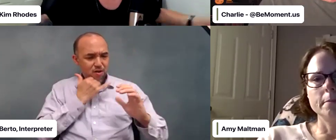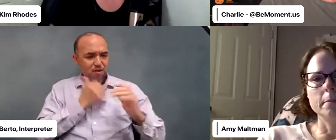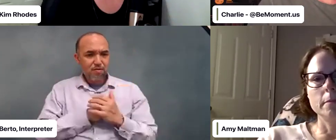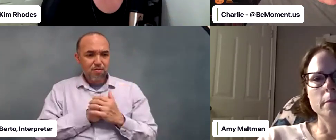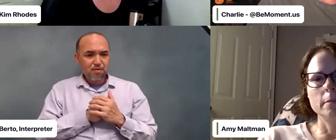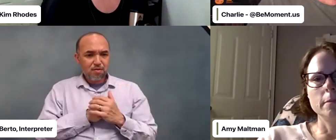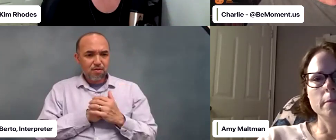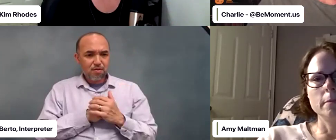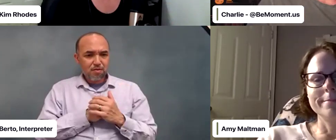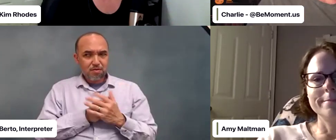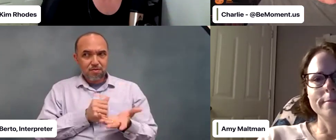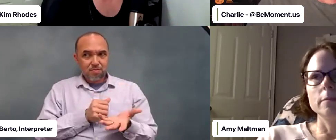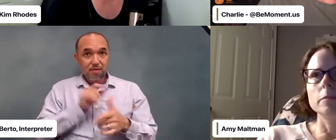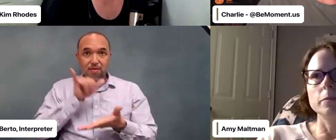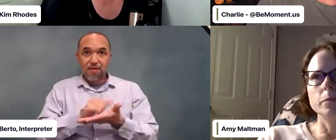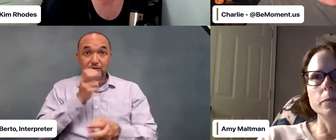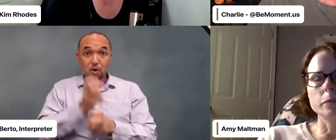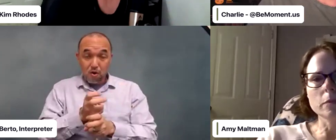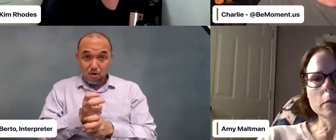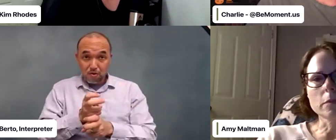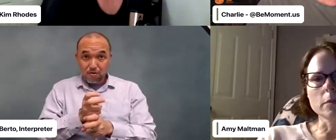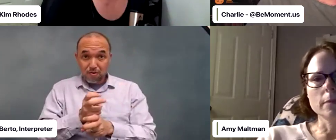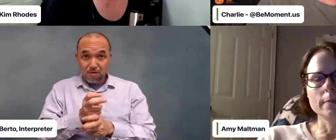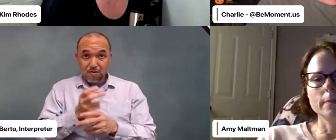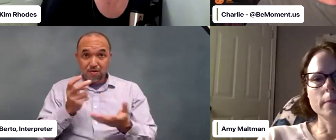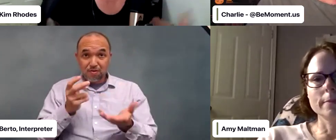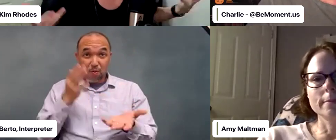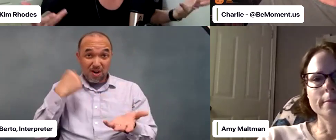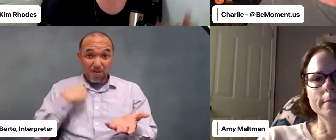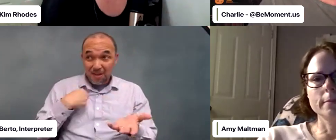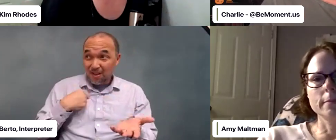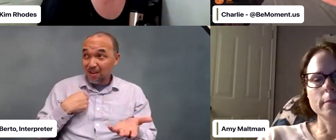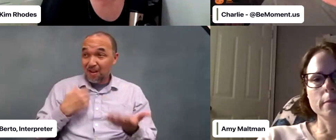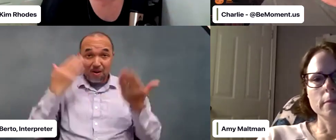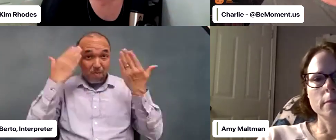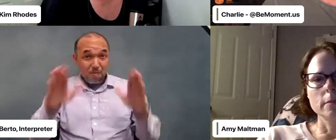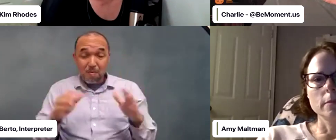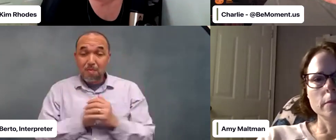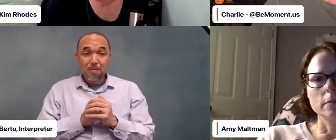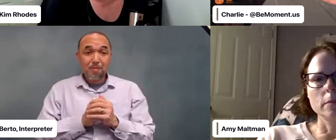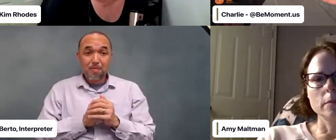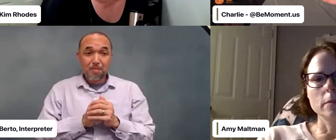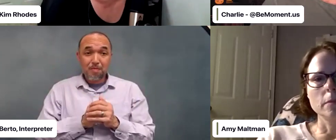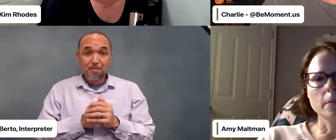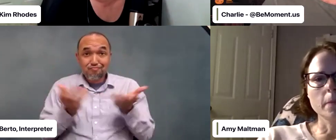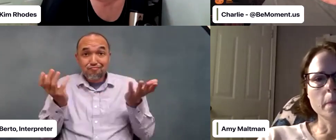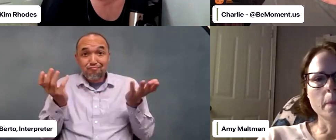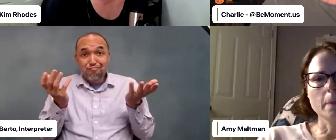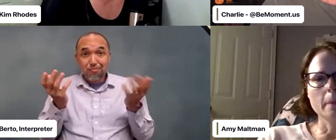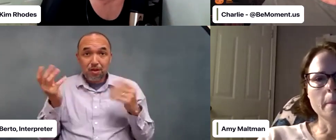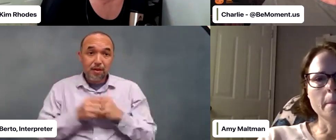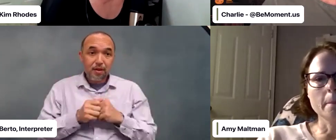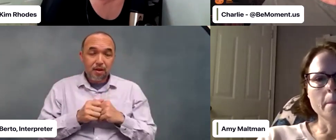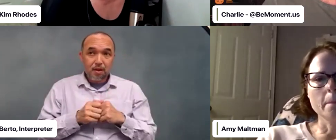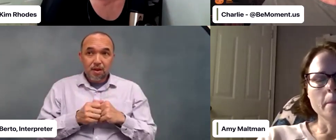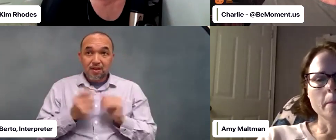Oh. And a lot of times, why me? Oh. I mean, sometimes we do, and sometimes there's tales